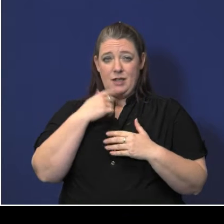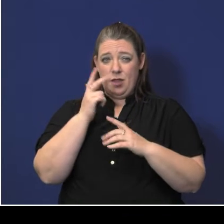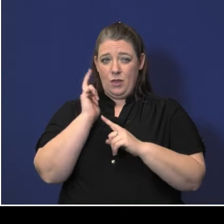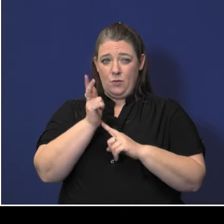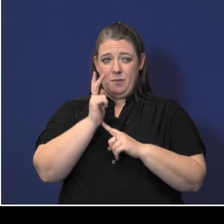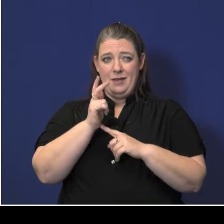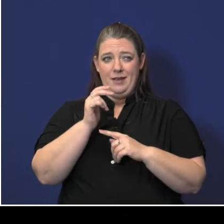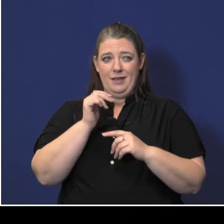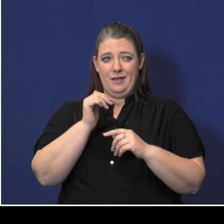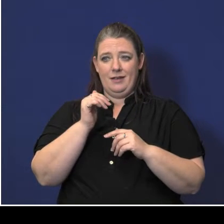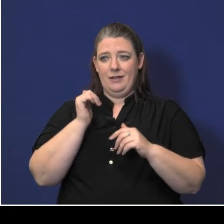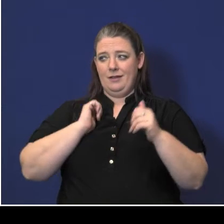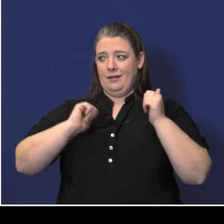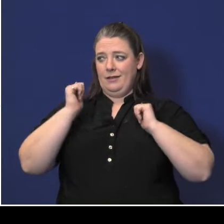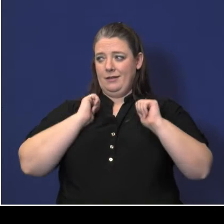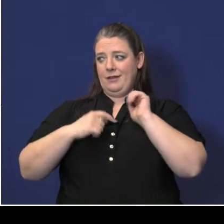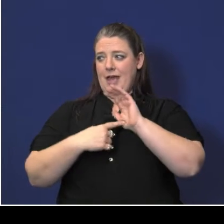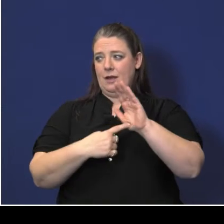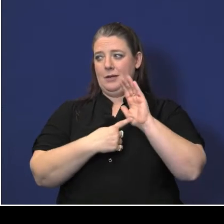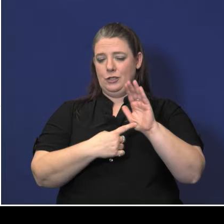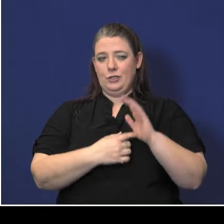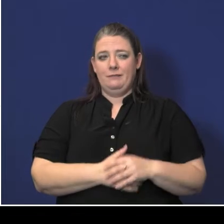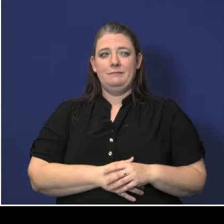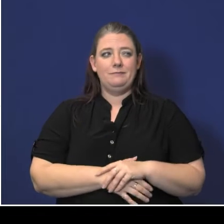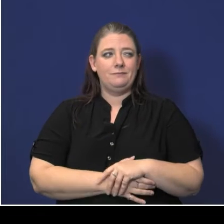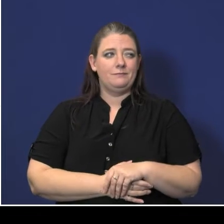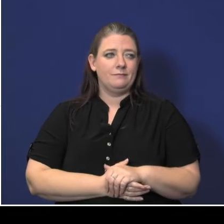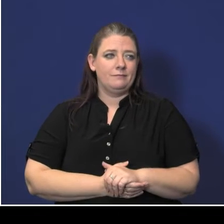animation of the VPAC and a little bit of the administration.